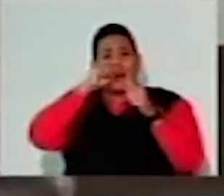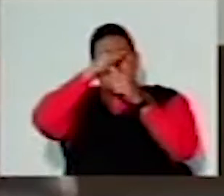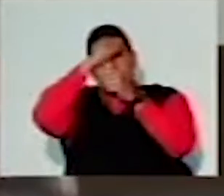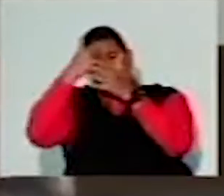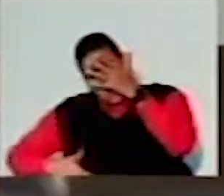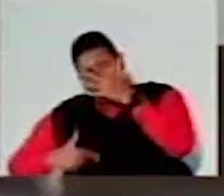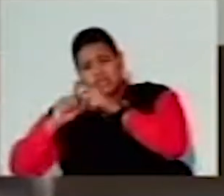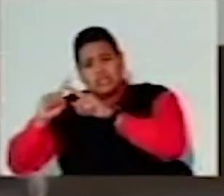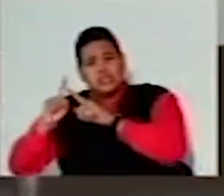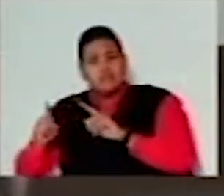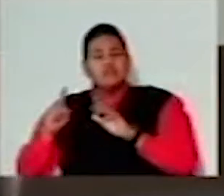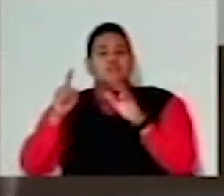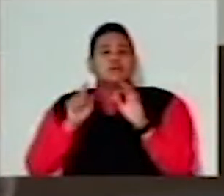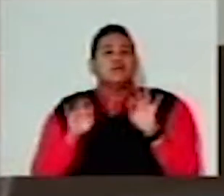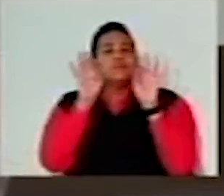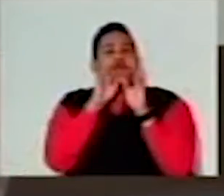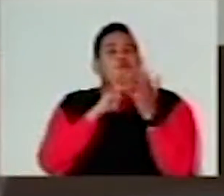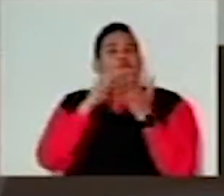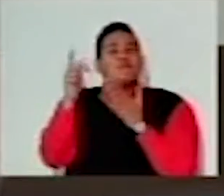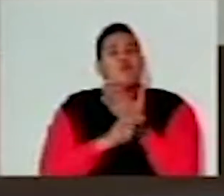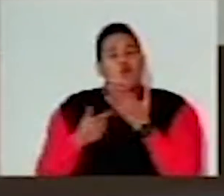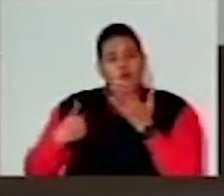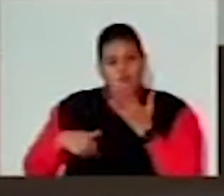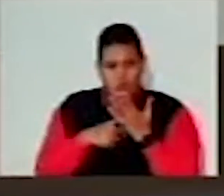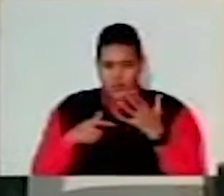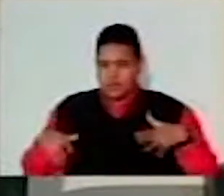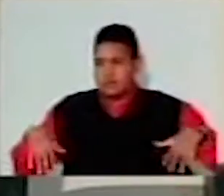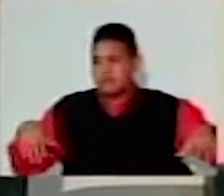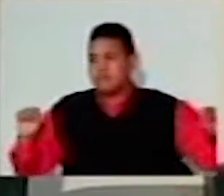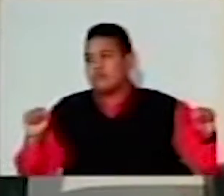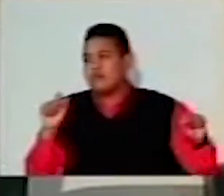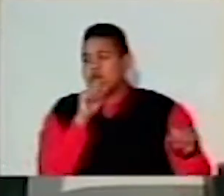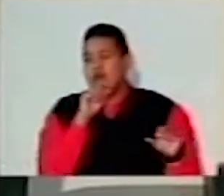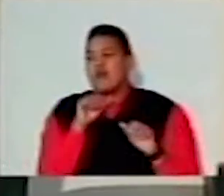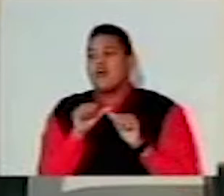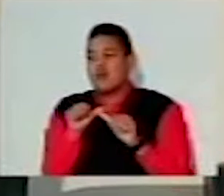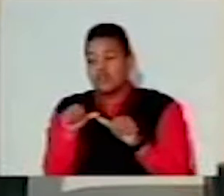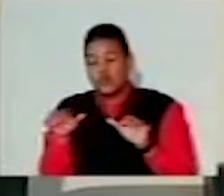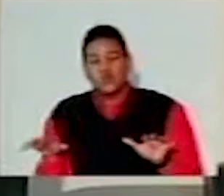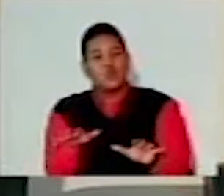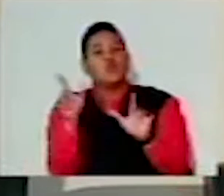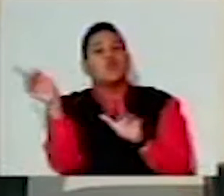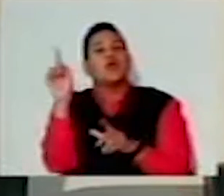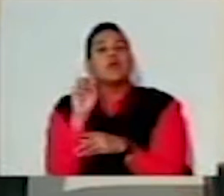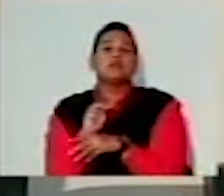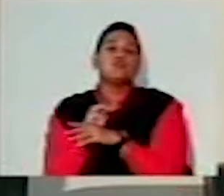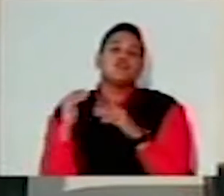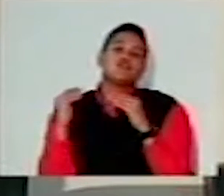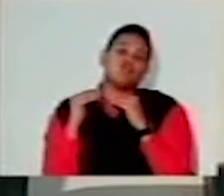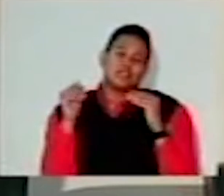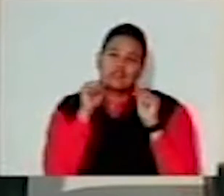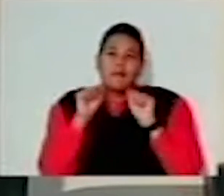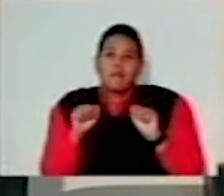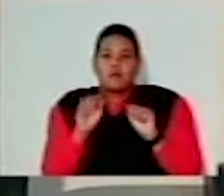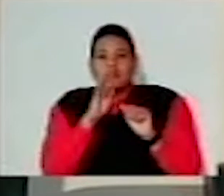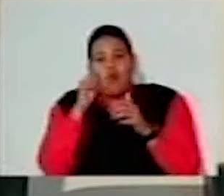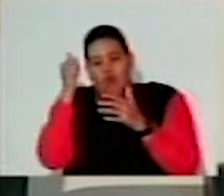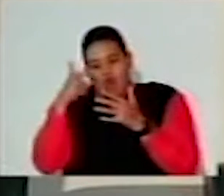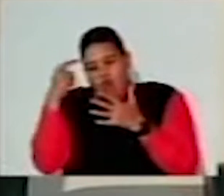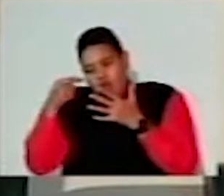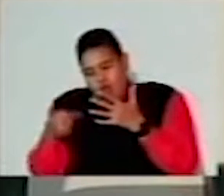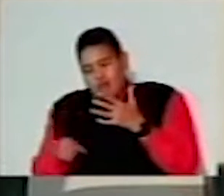important programs that we undertake and continue to do at the Ministry of Justice.